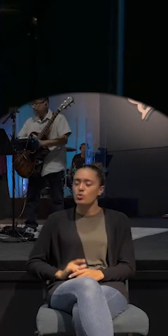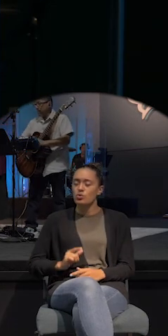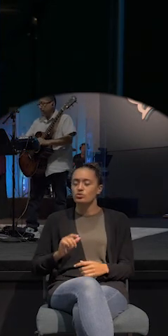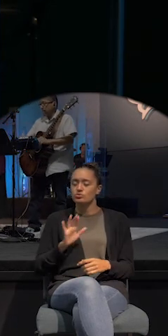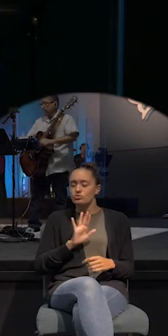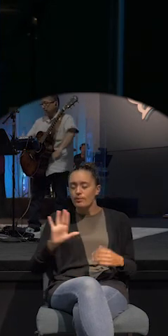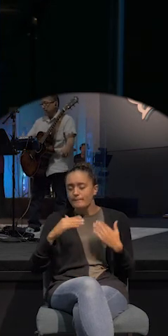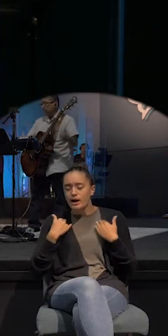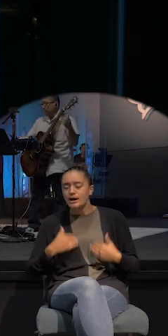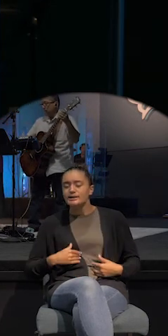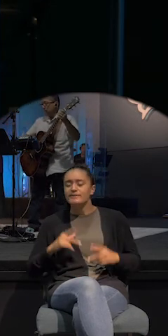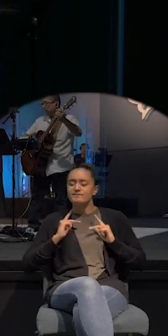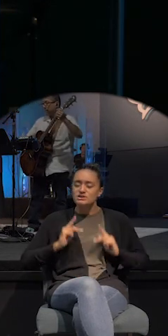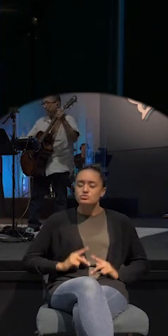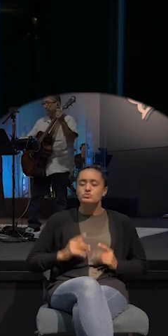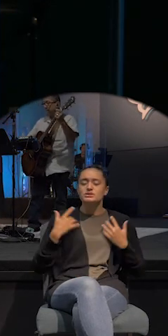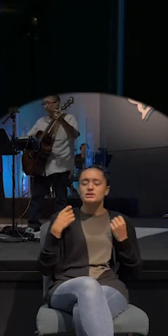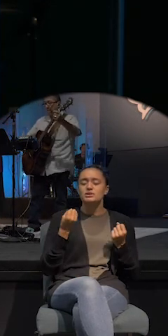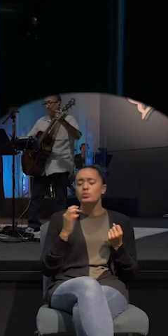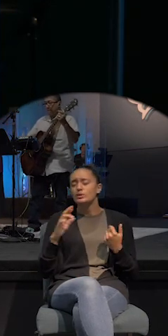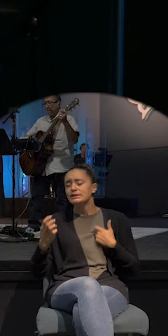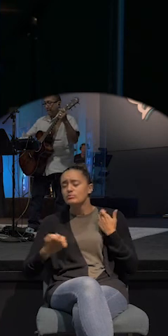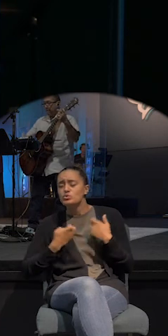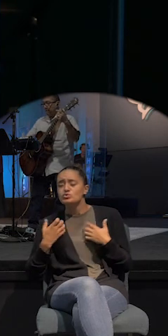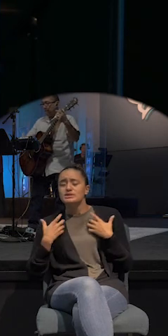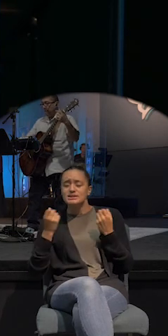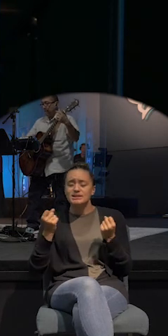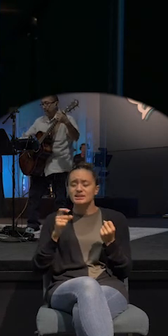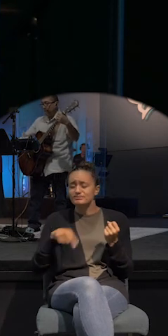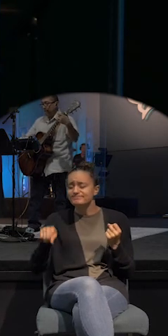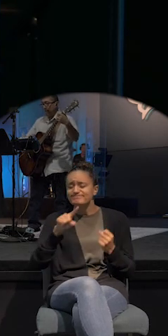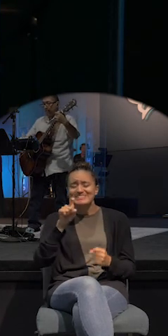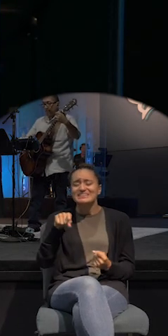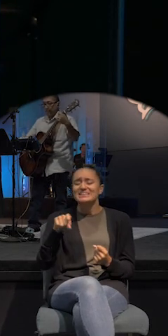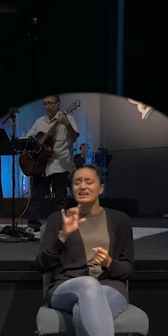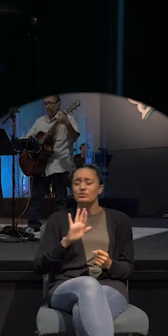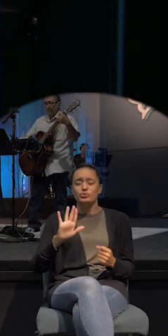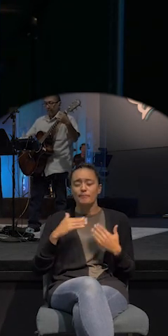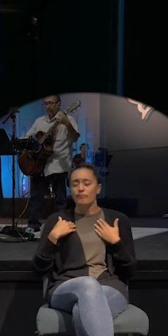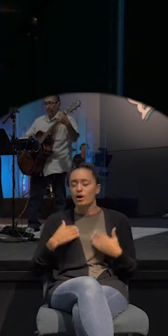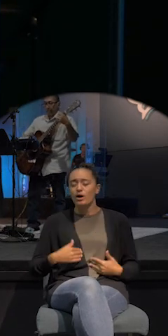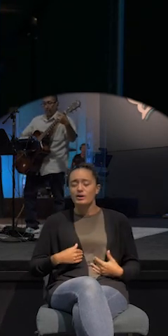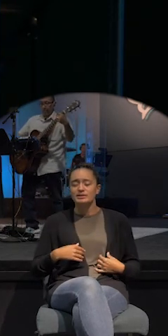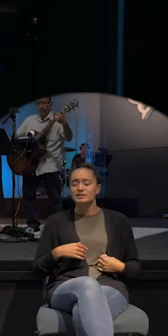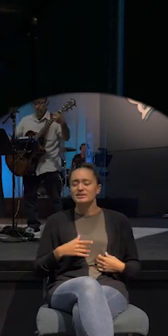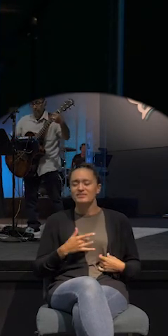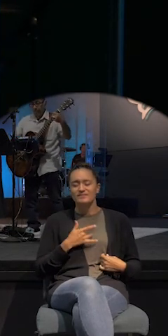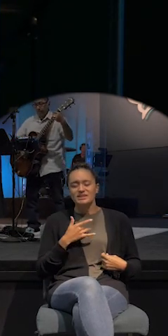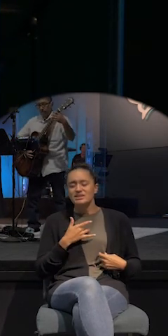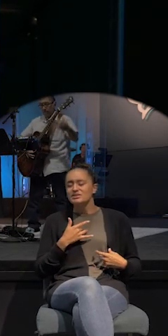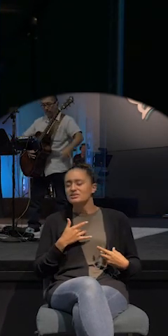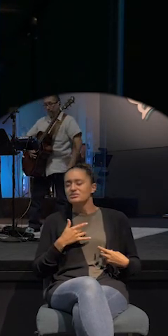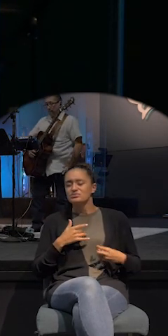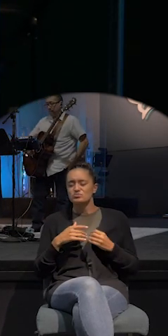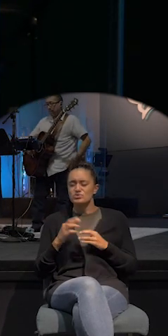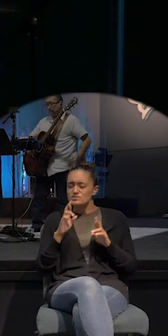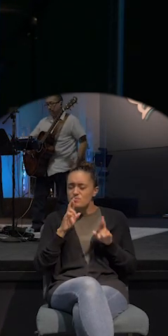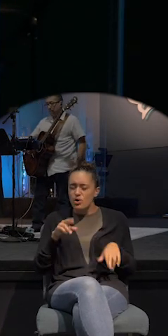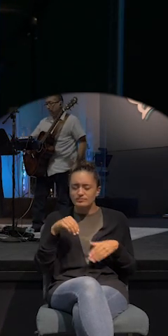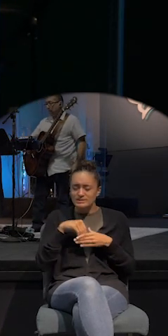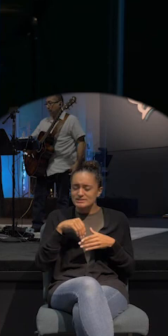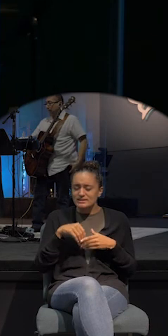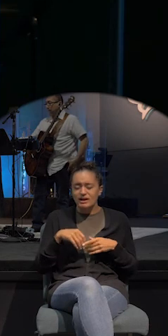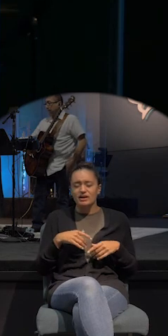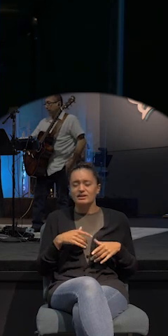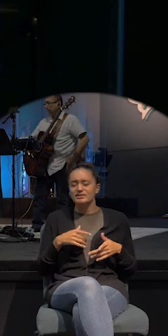healing, maybe an emotional healing. And you just, your body is responding right now in a way that it